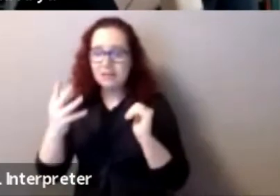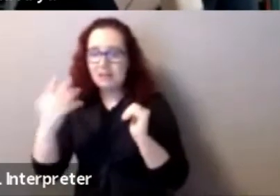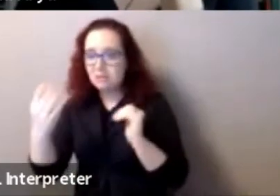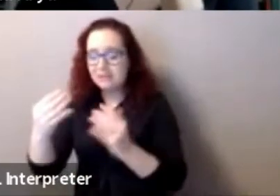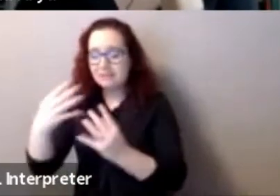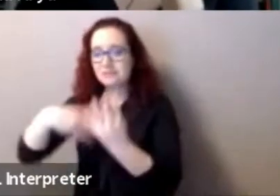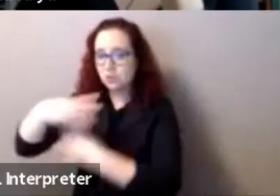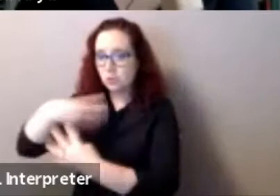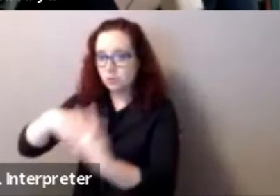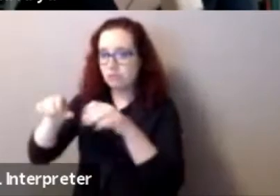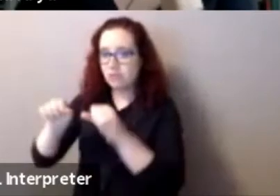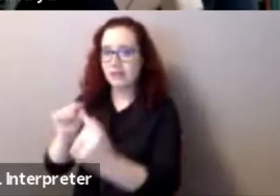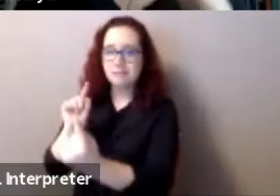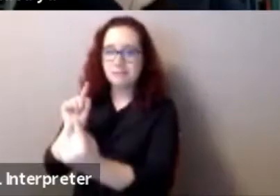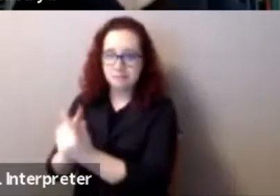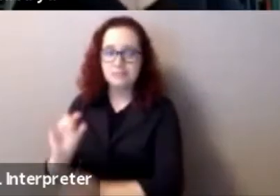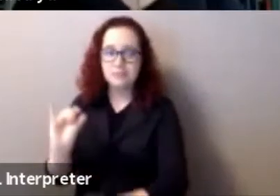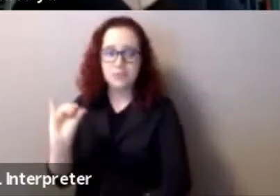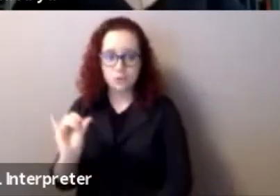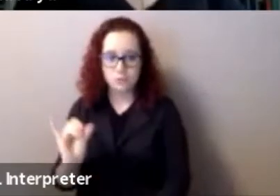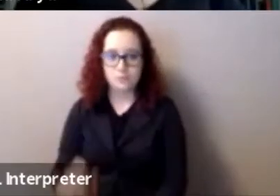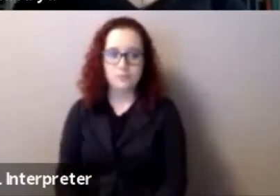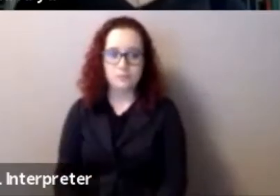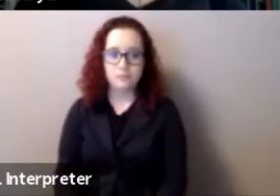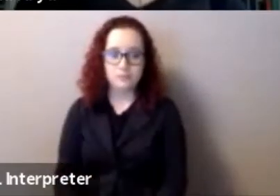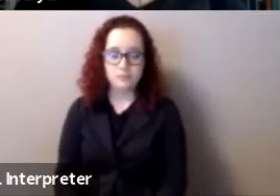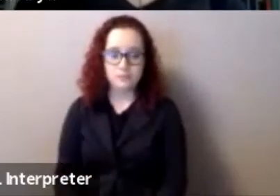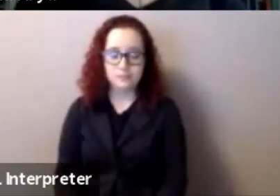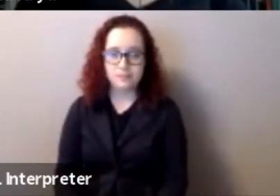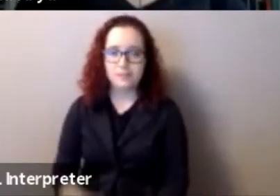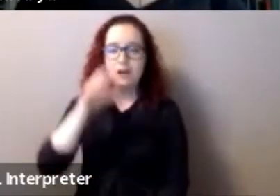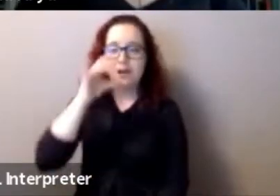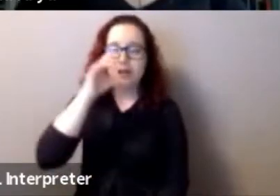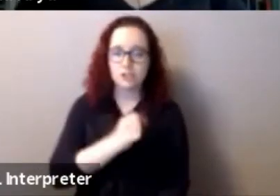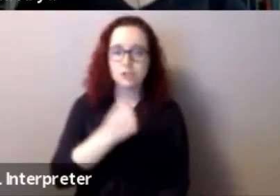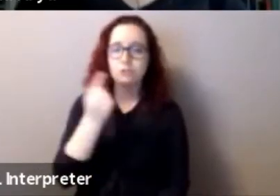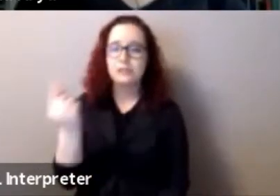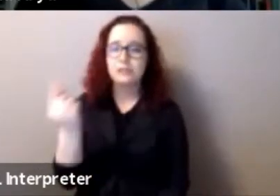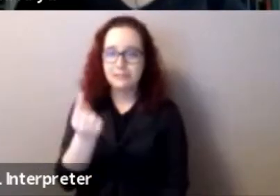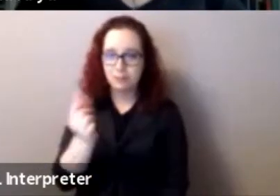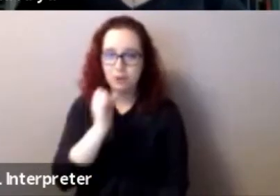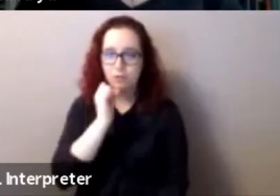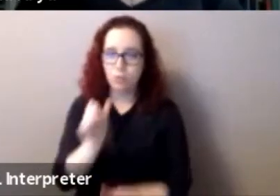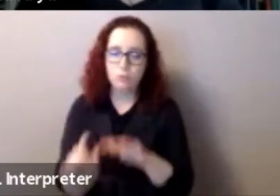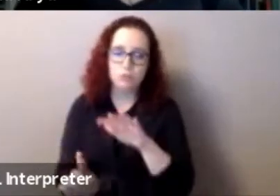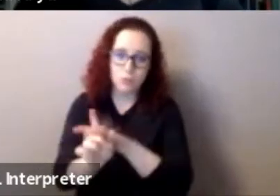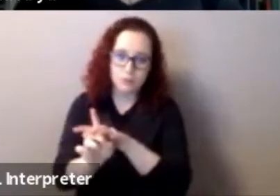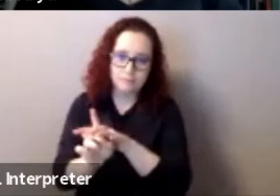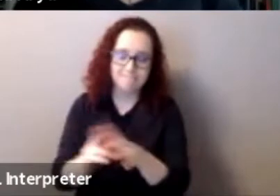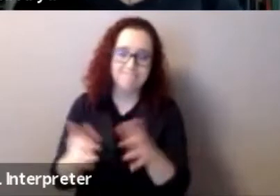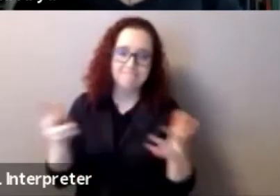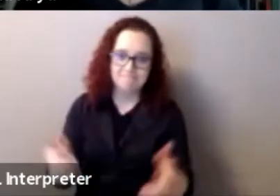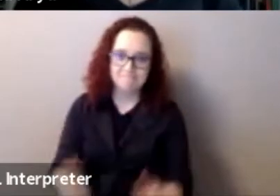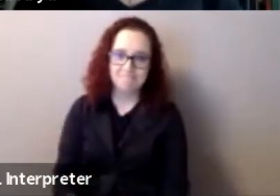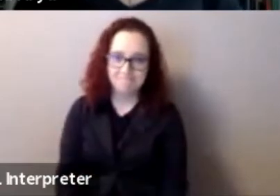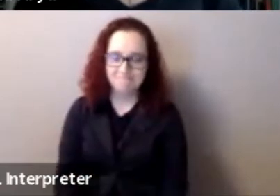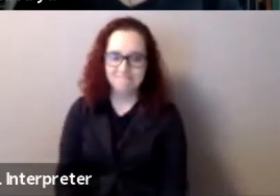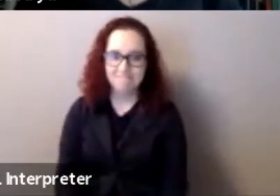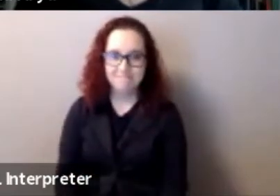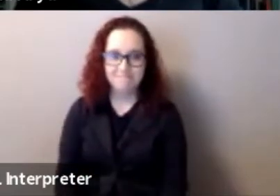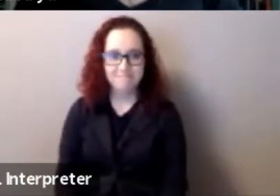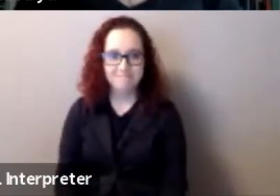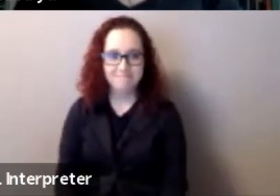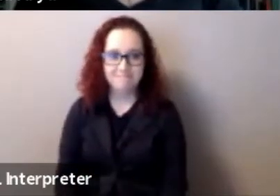year. And some of these, I think, logistics apply. And again, plan on someone not showing when you set up something like this. Continue